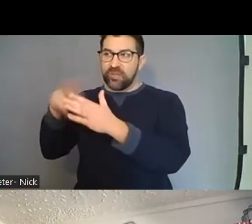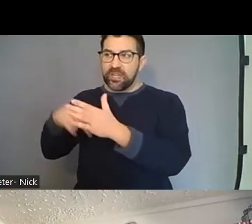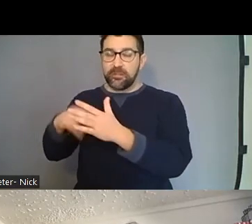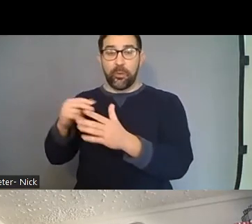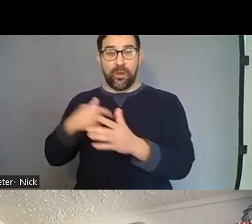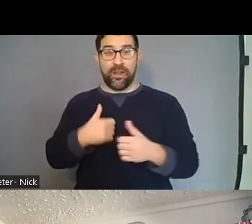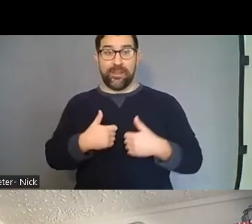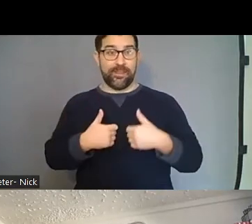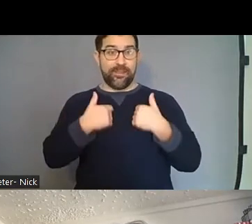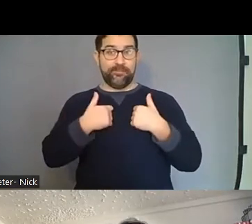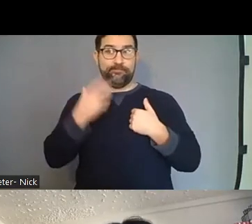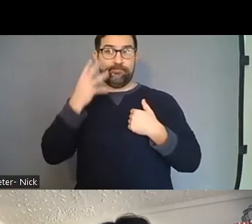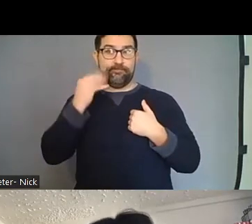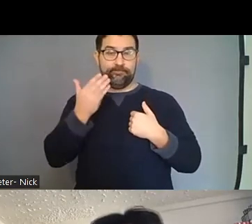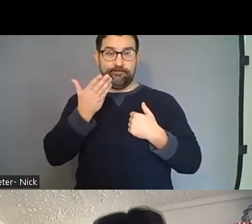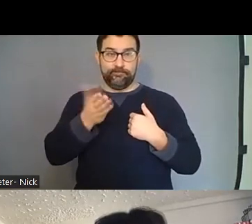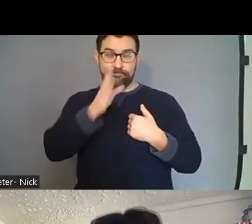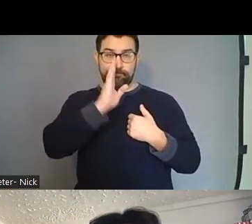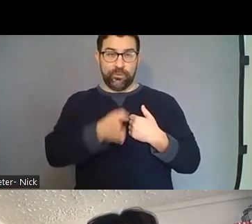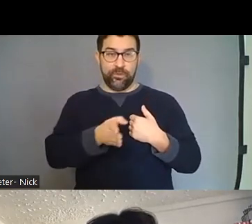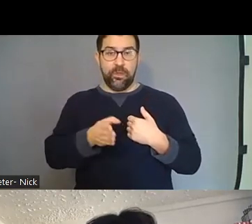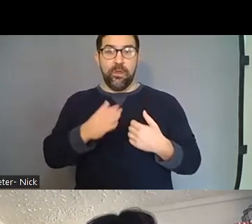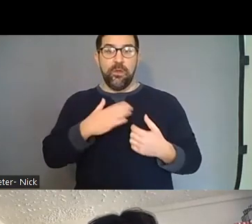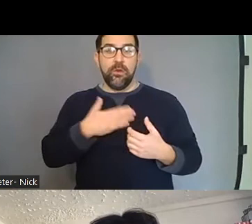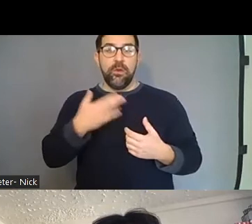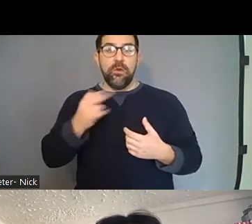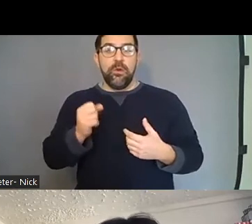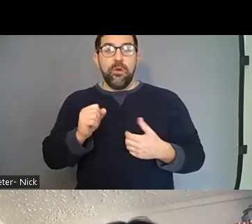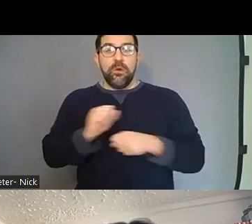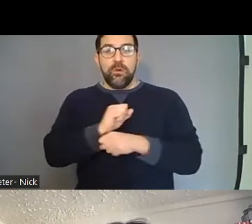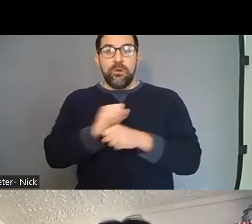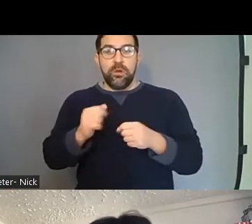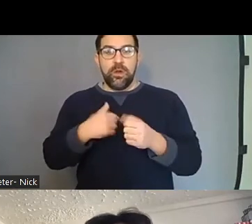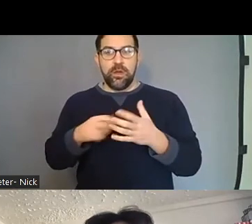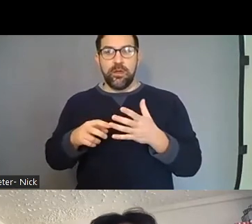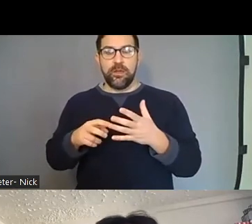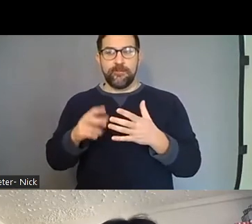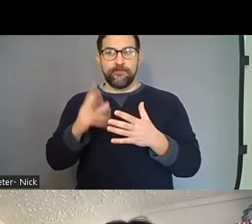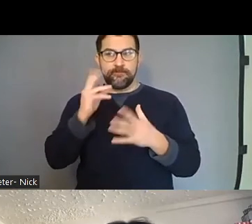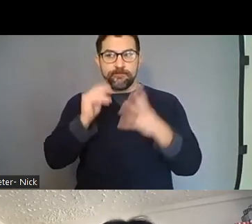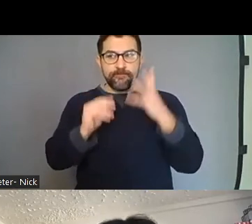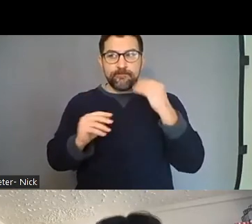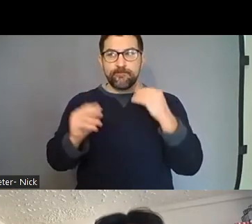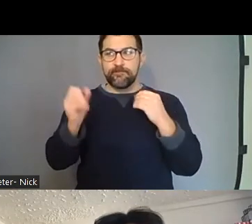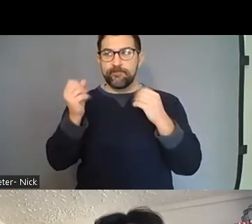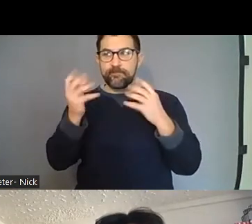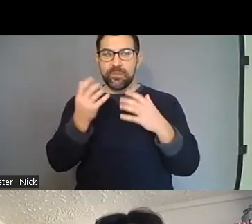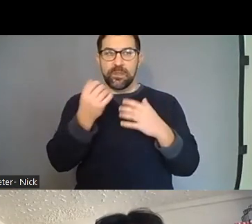In my high school career, I'm a senior now, I've been through like so many like